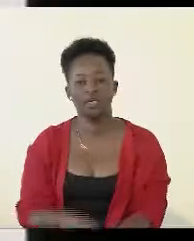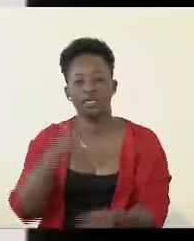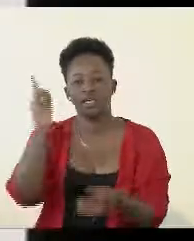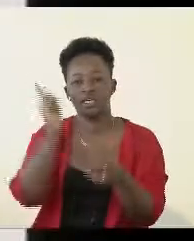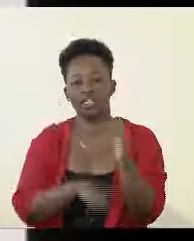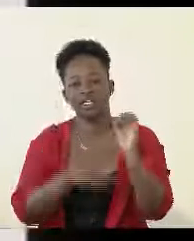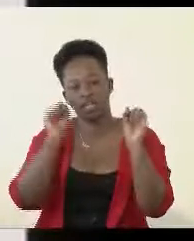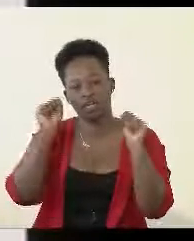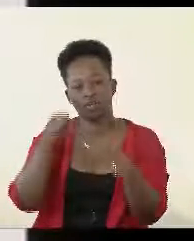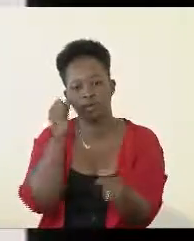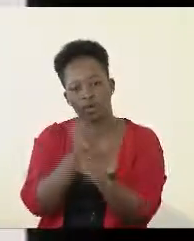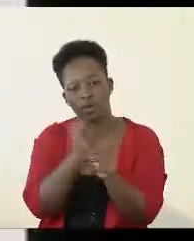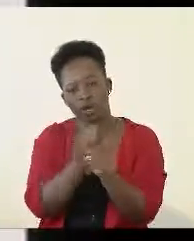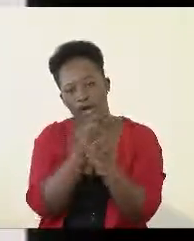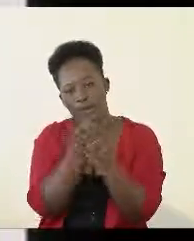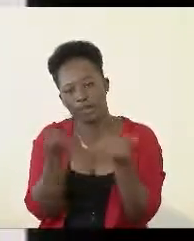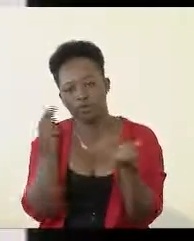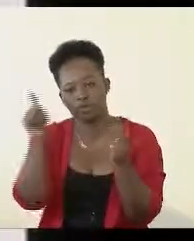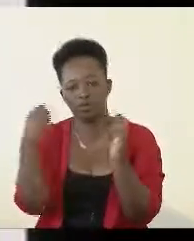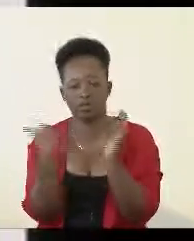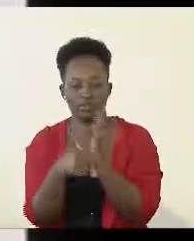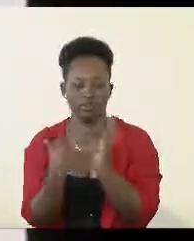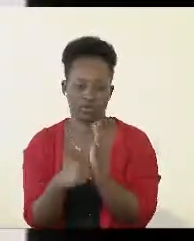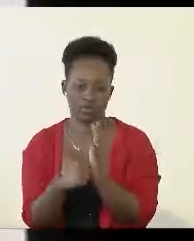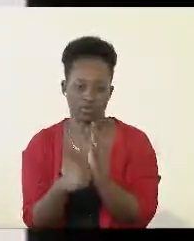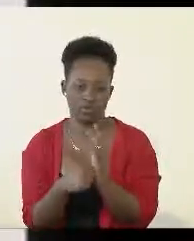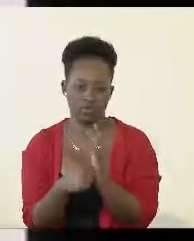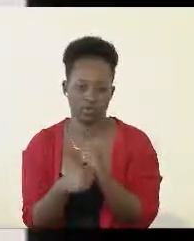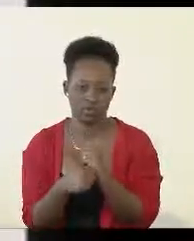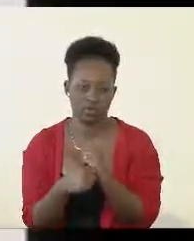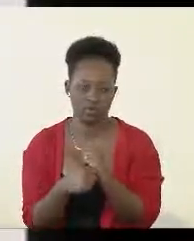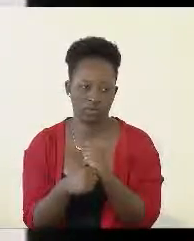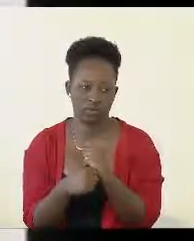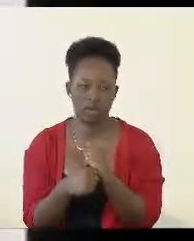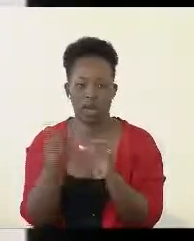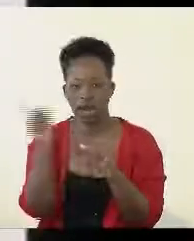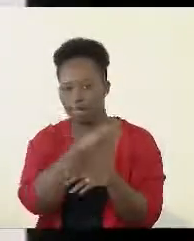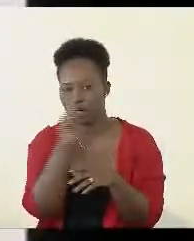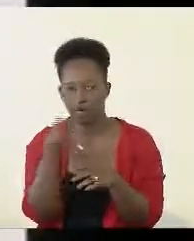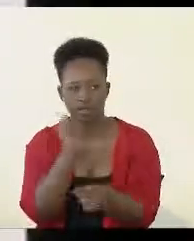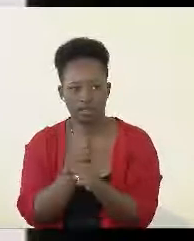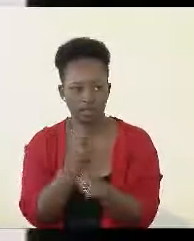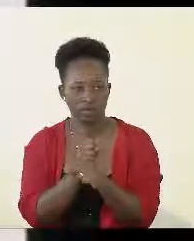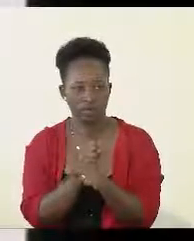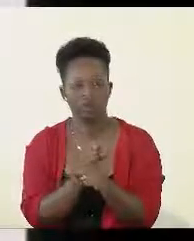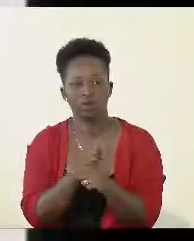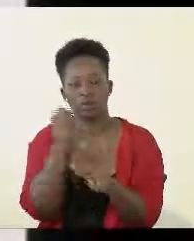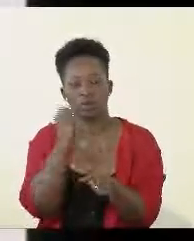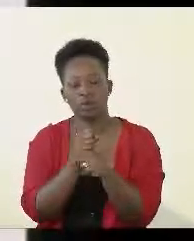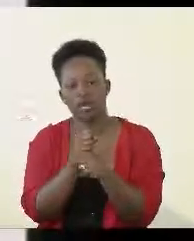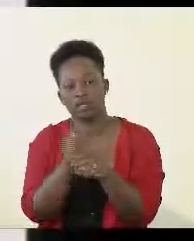legal obligations or legal fees like taxes. Legal fees like